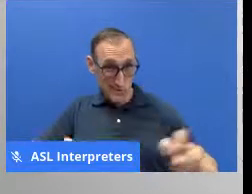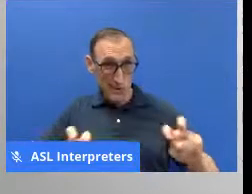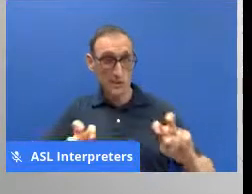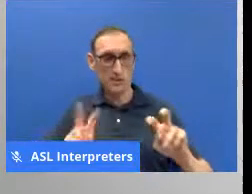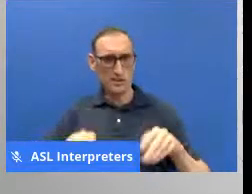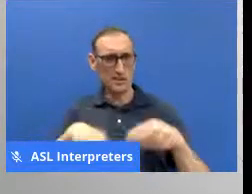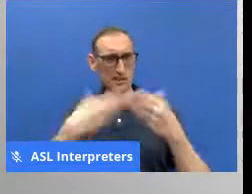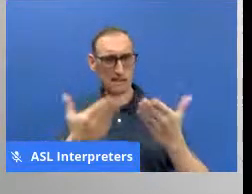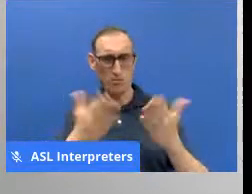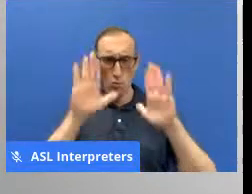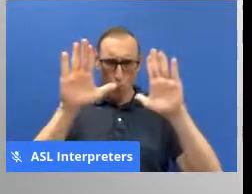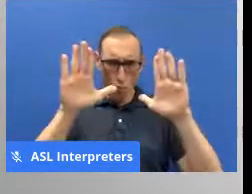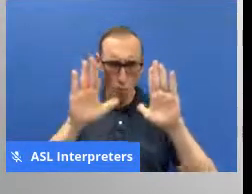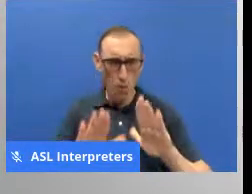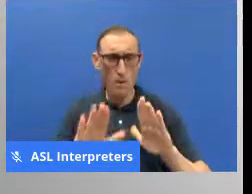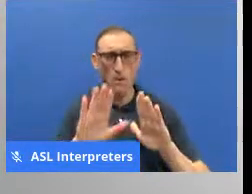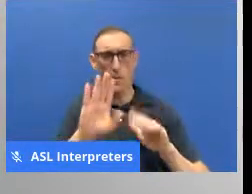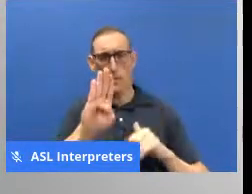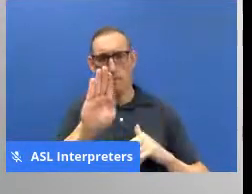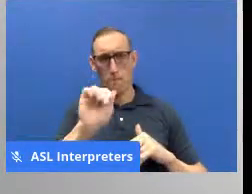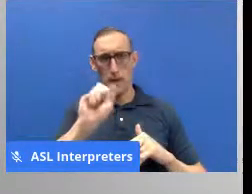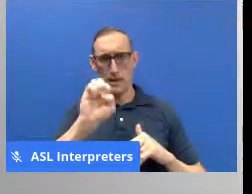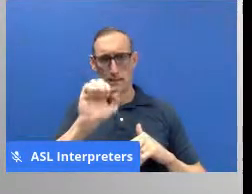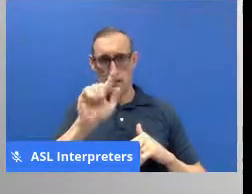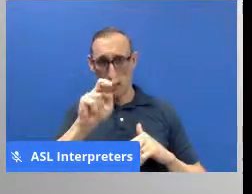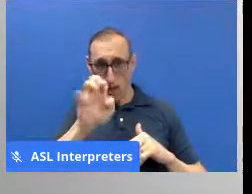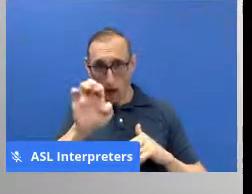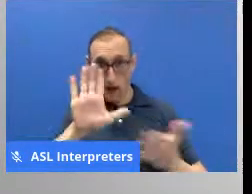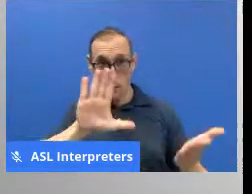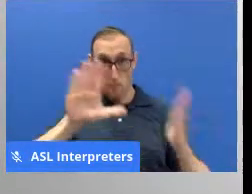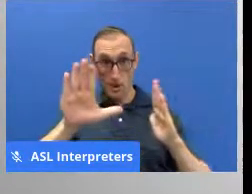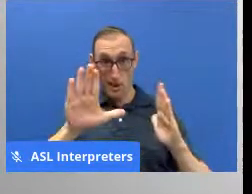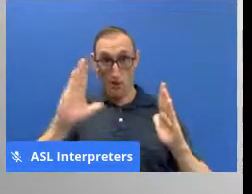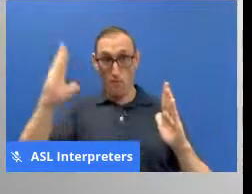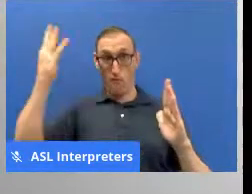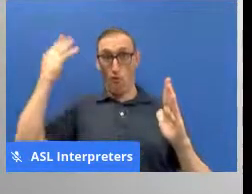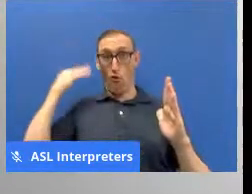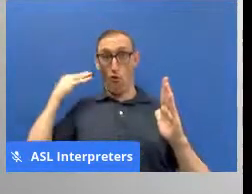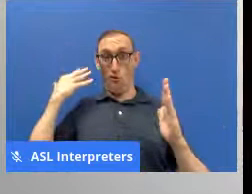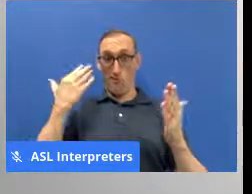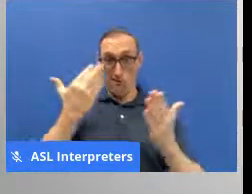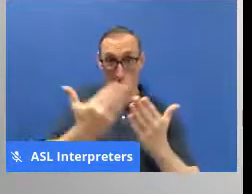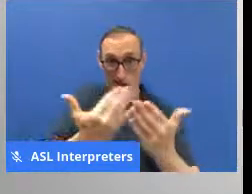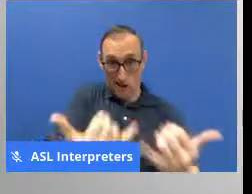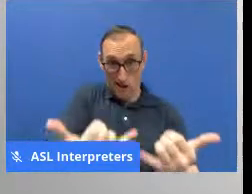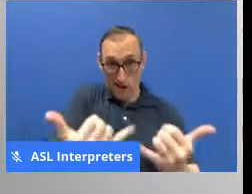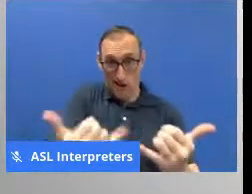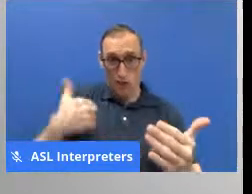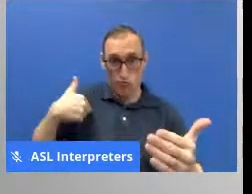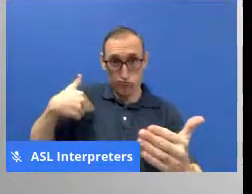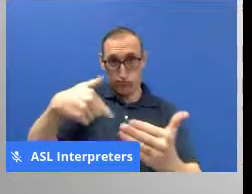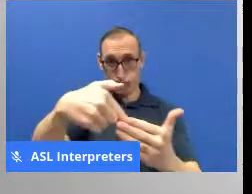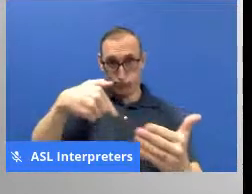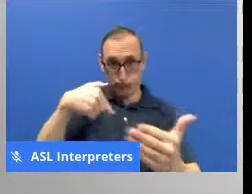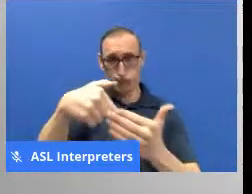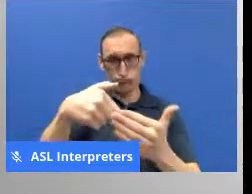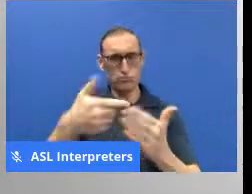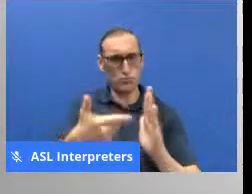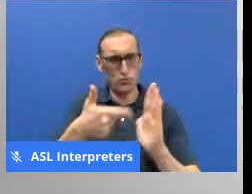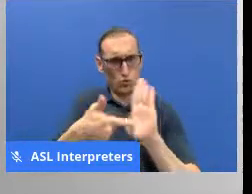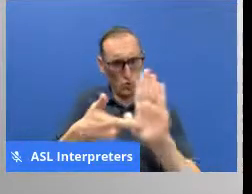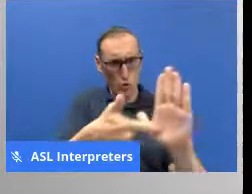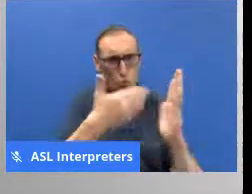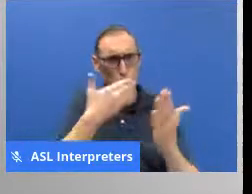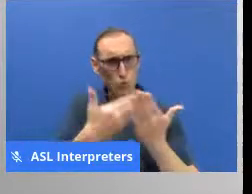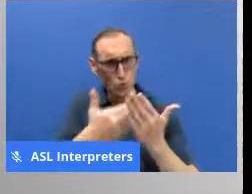baseline to where you were earlier this year. So reviewing that self-assessment and the action plan that was created based on the results